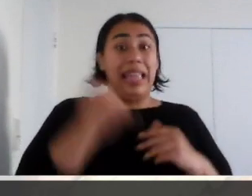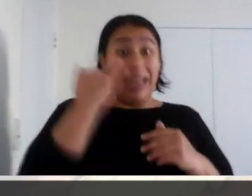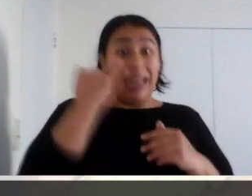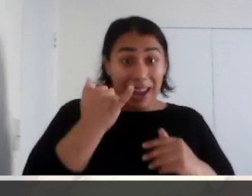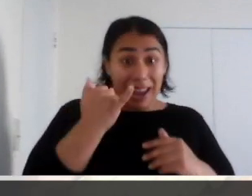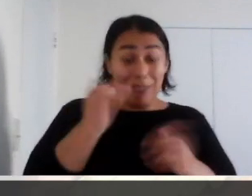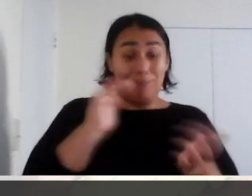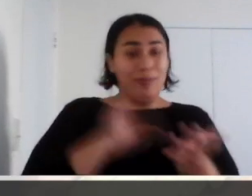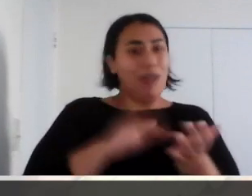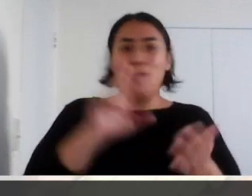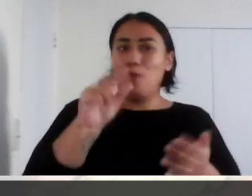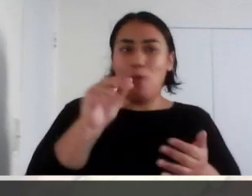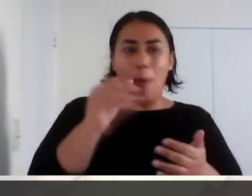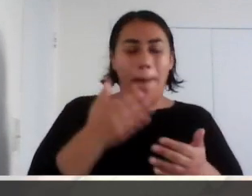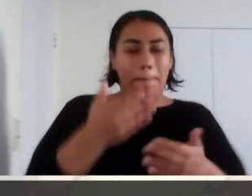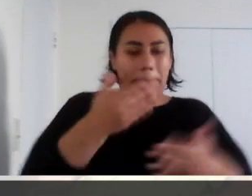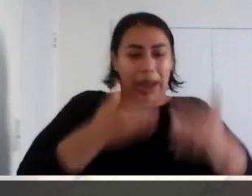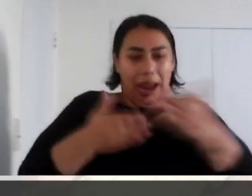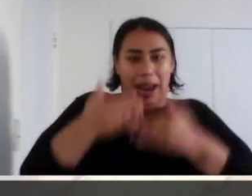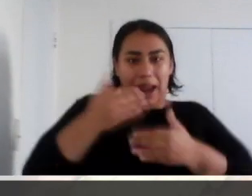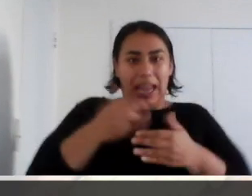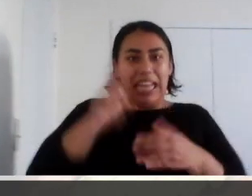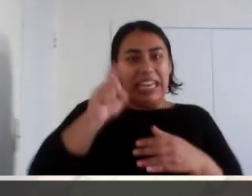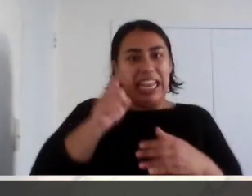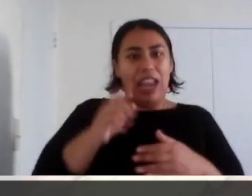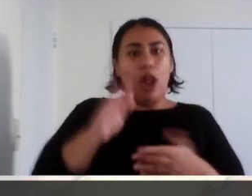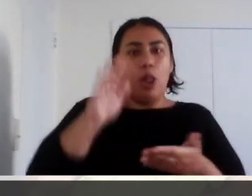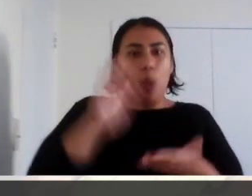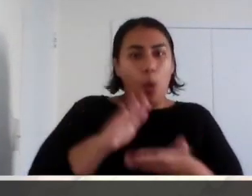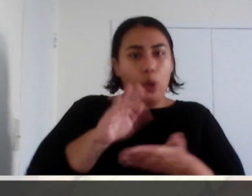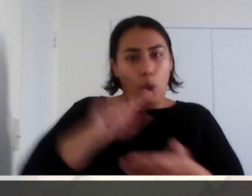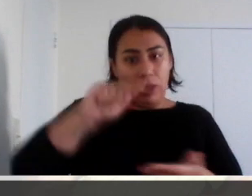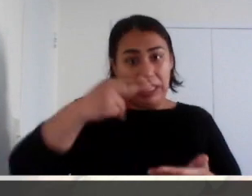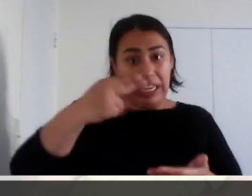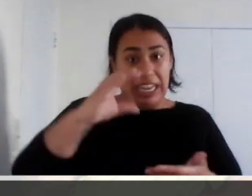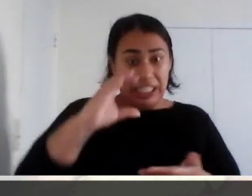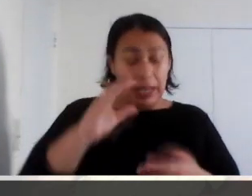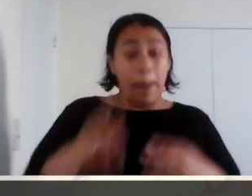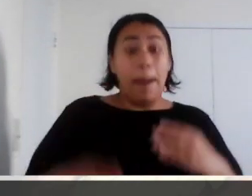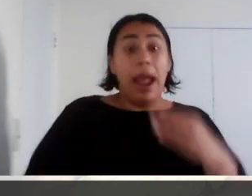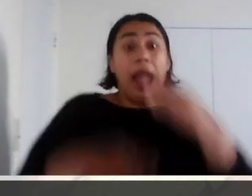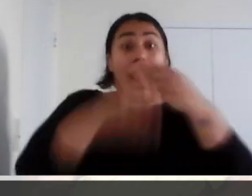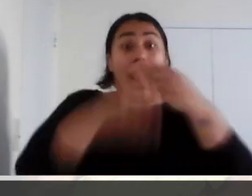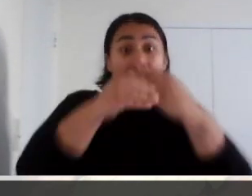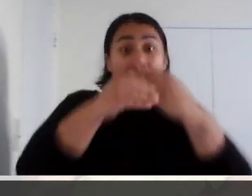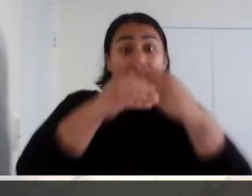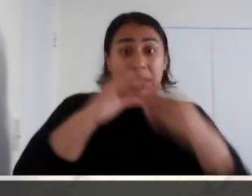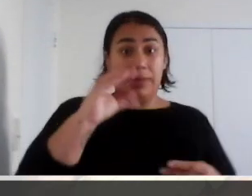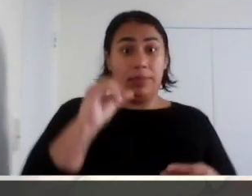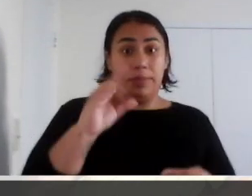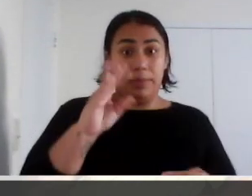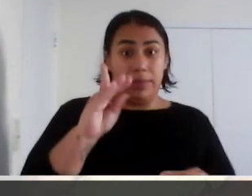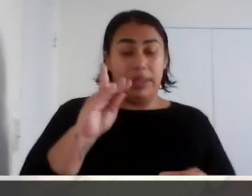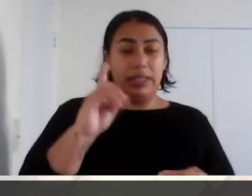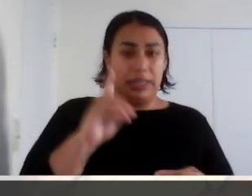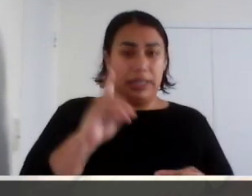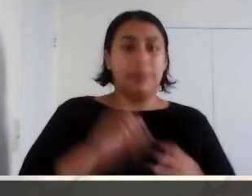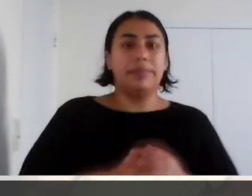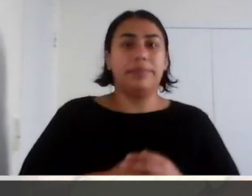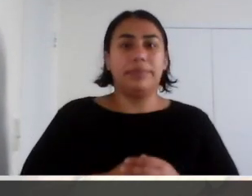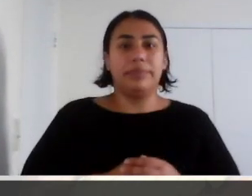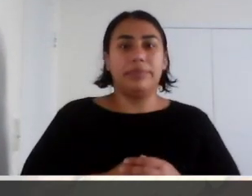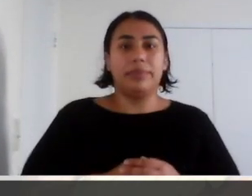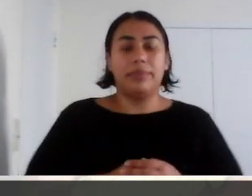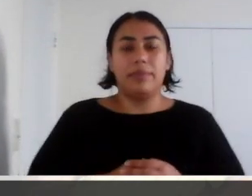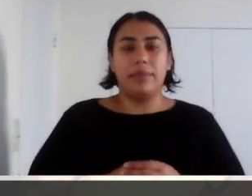have been too high for him and that his product consistency was unreliable. So then he finds that his sleep then went backwards and he started